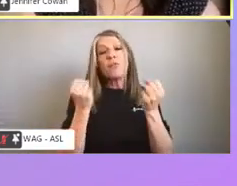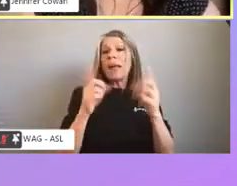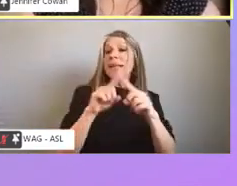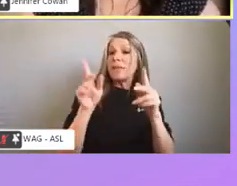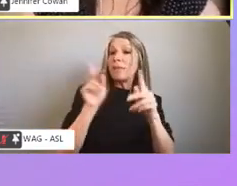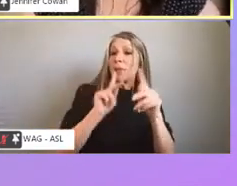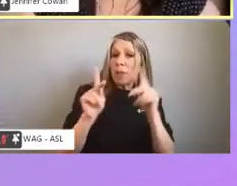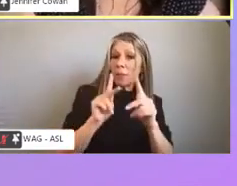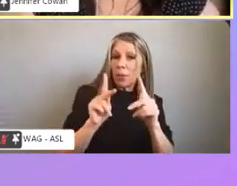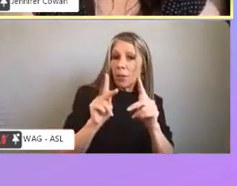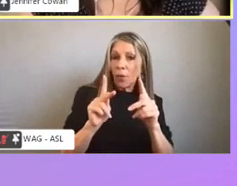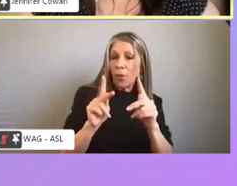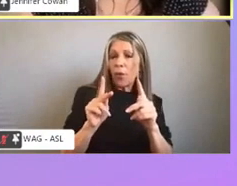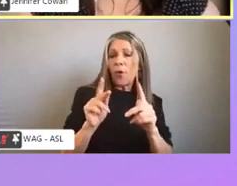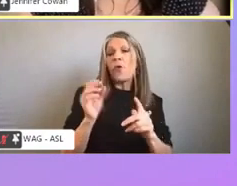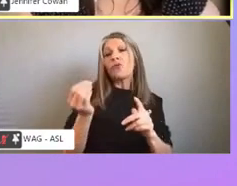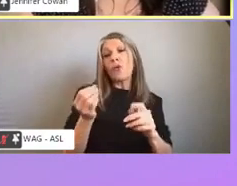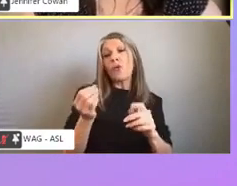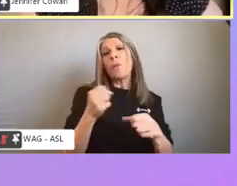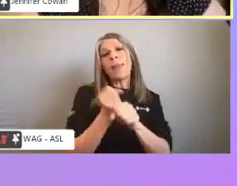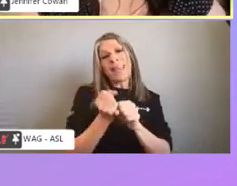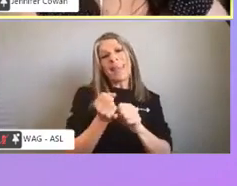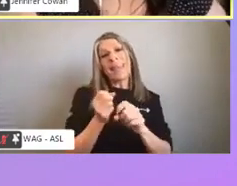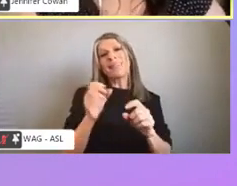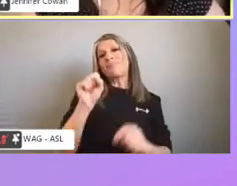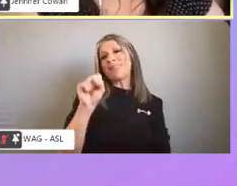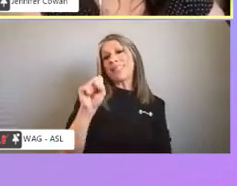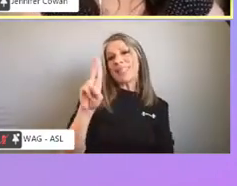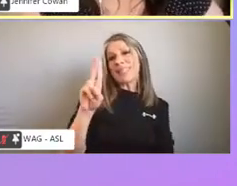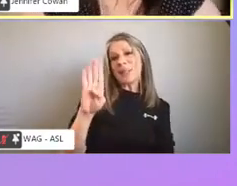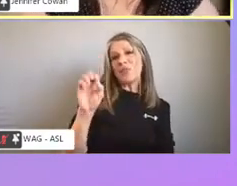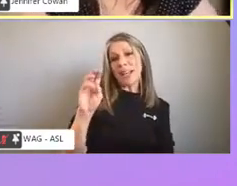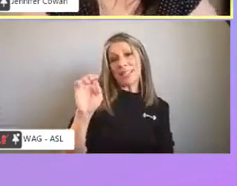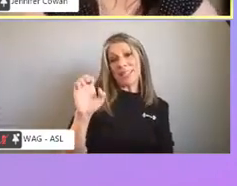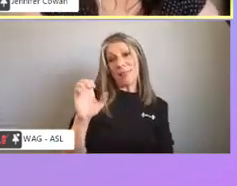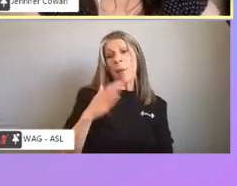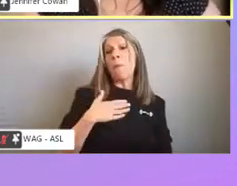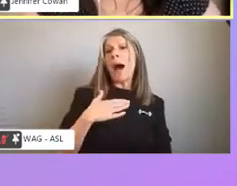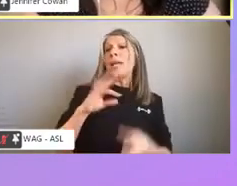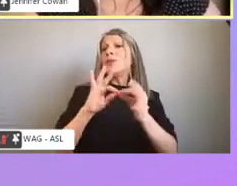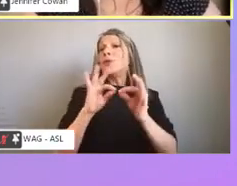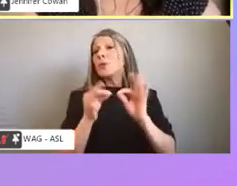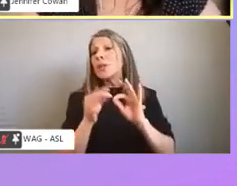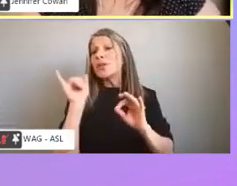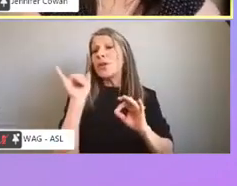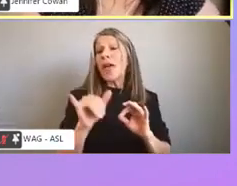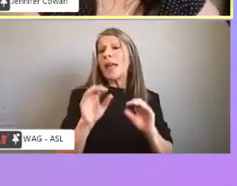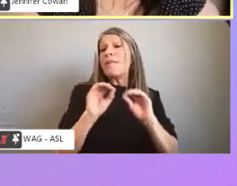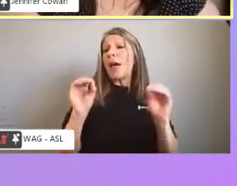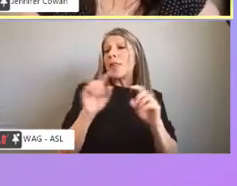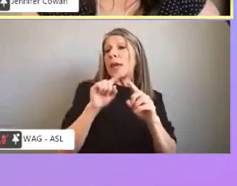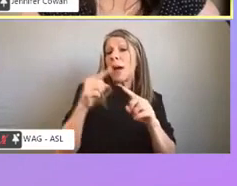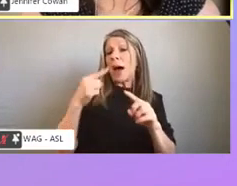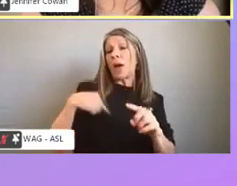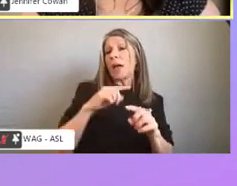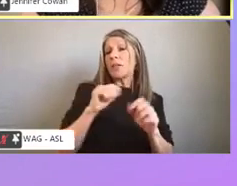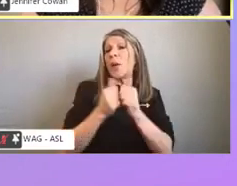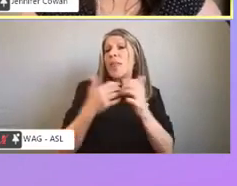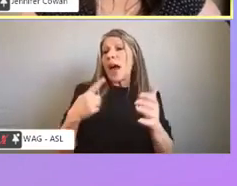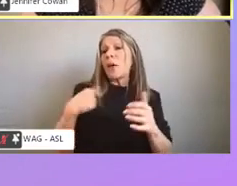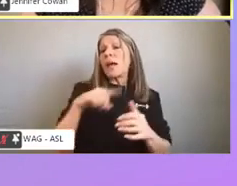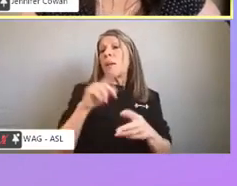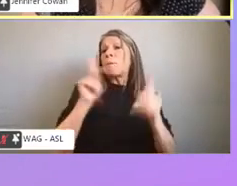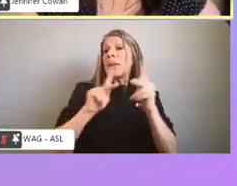people, thus really making it subjective, right? So my interpretation of the nothing about us without us principle is that people